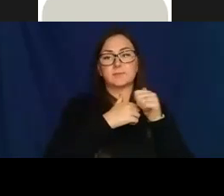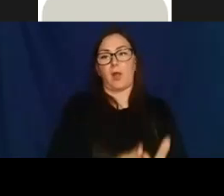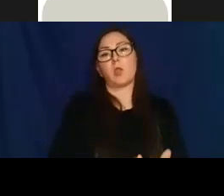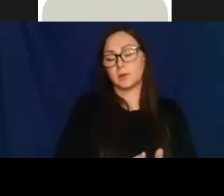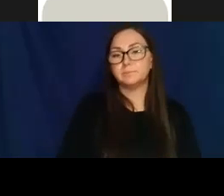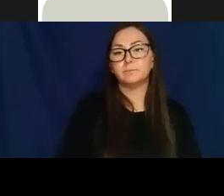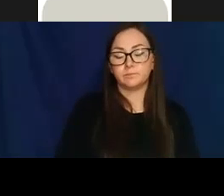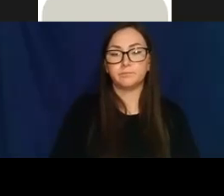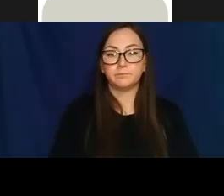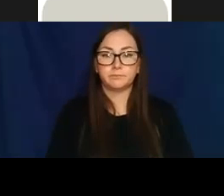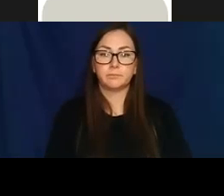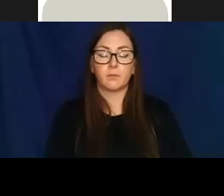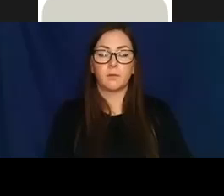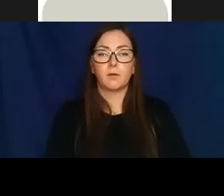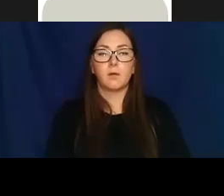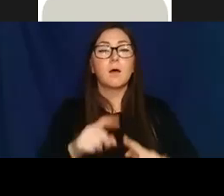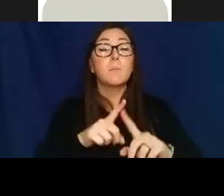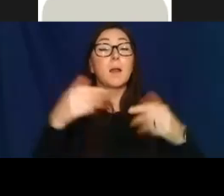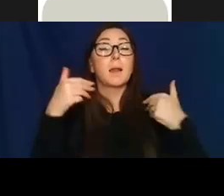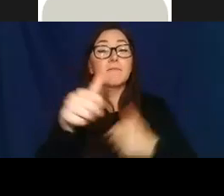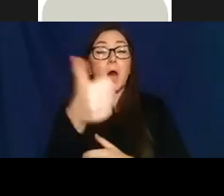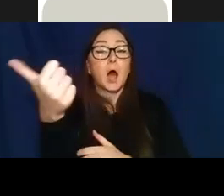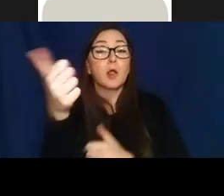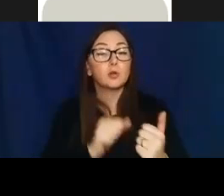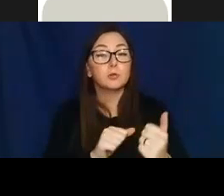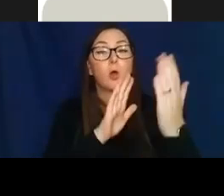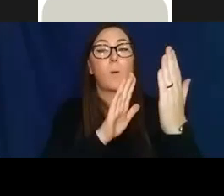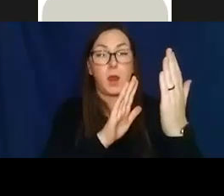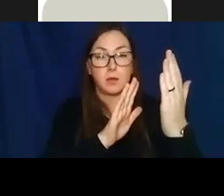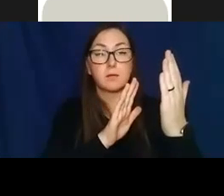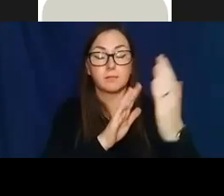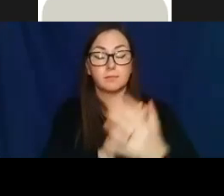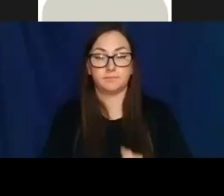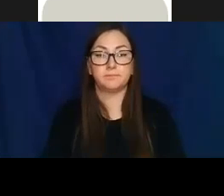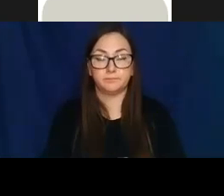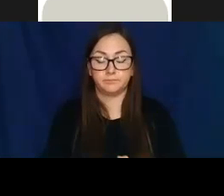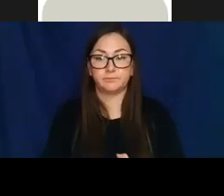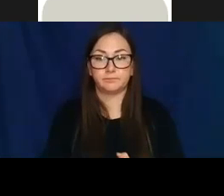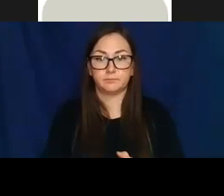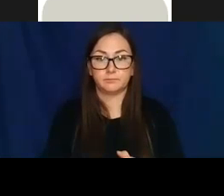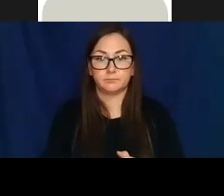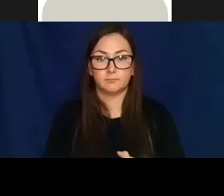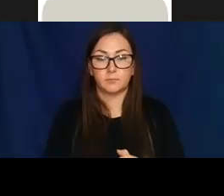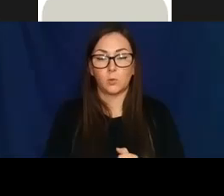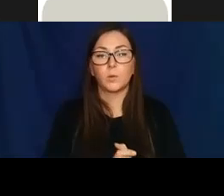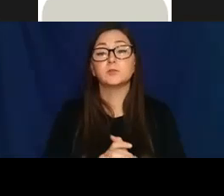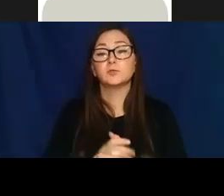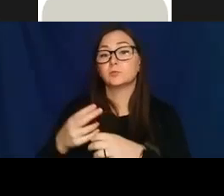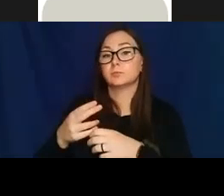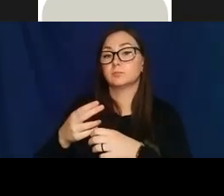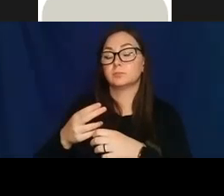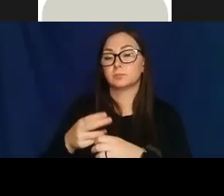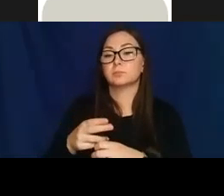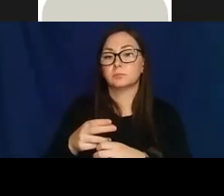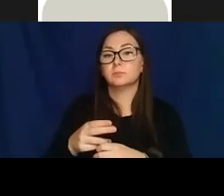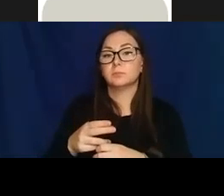an alternative way to do it, which is using the periodic table and the position of where the atom